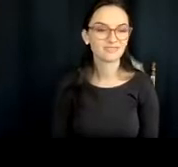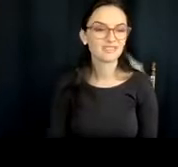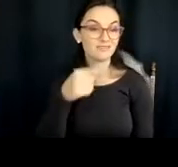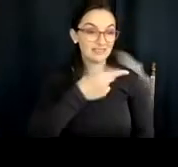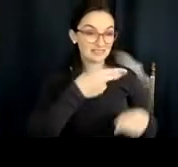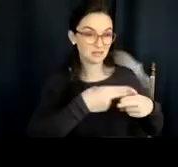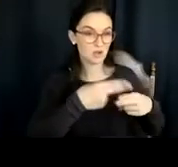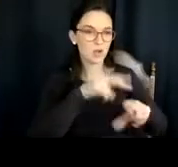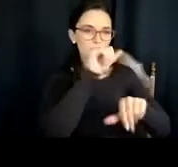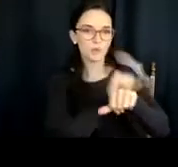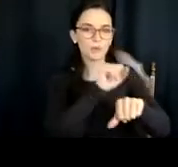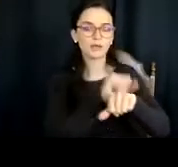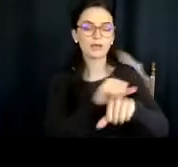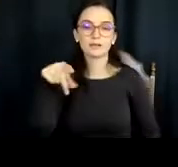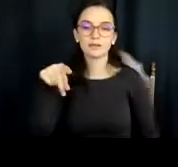This is where